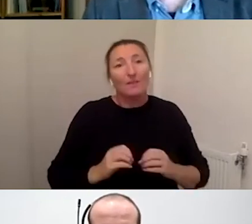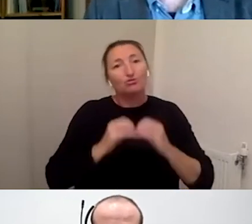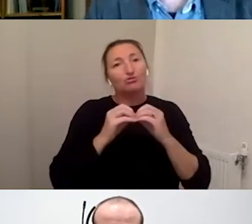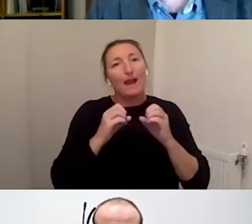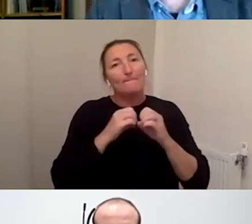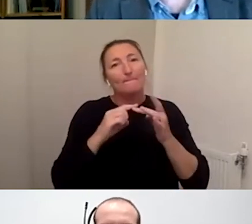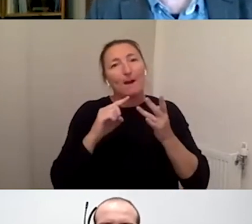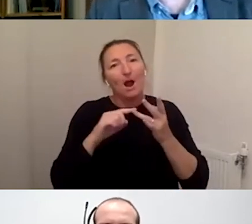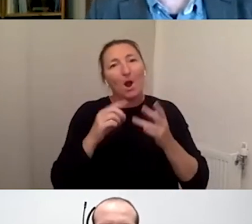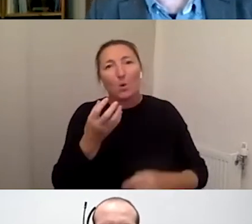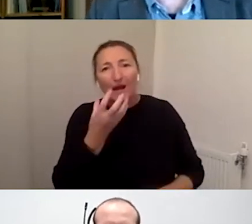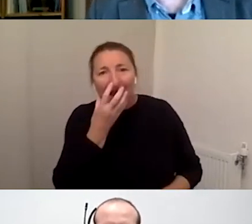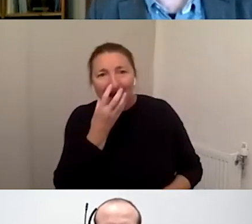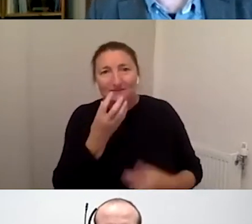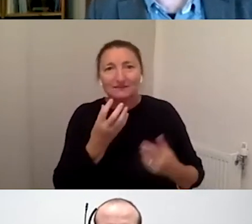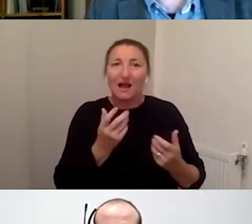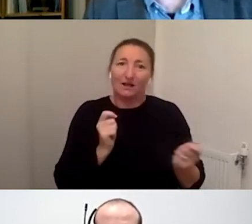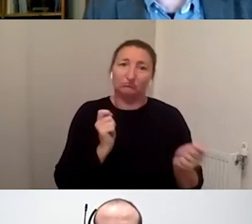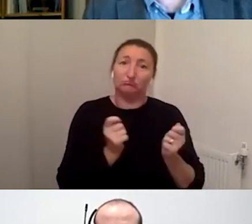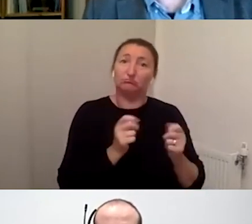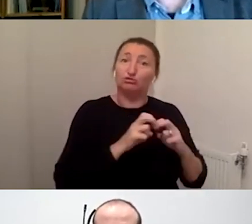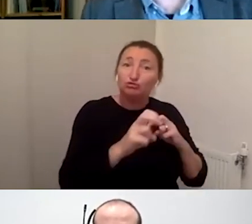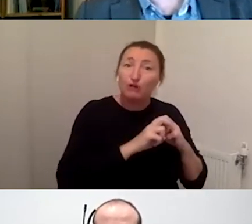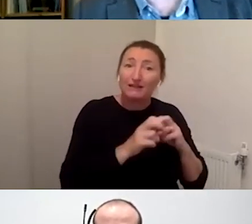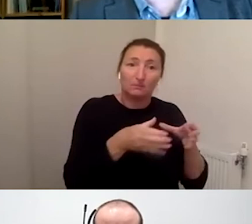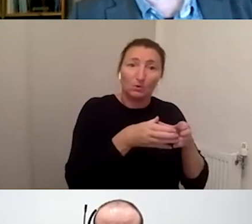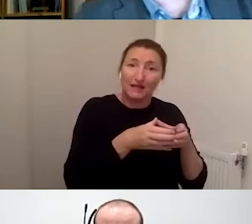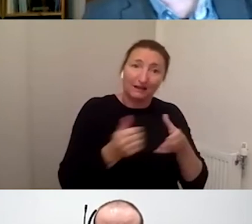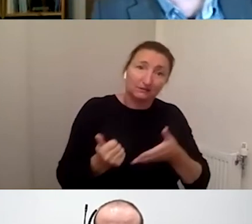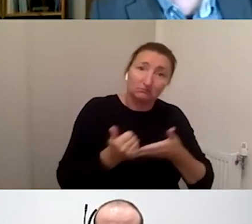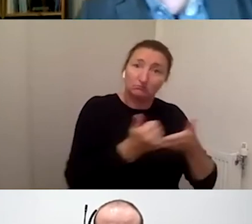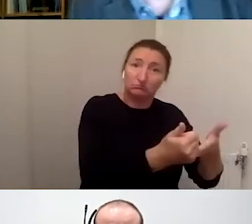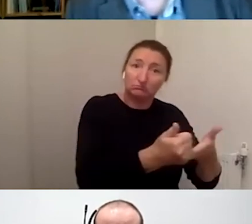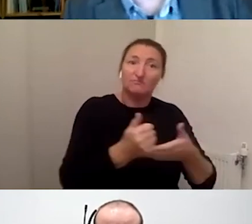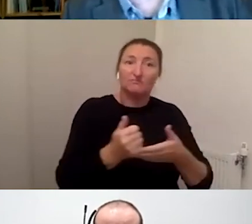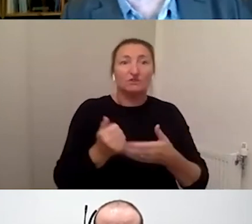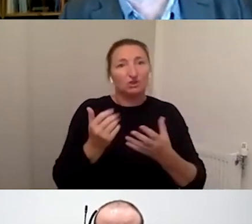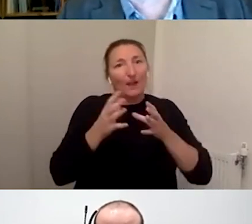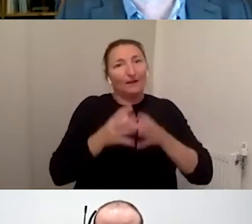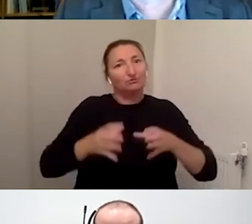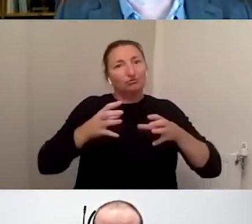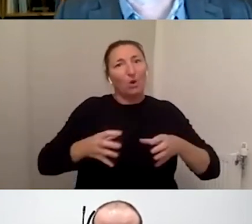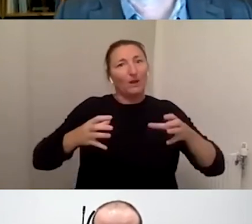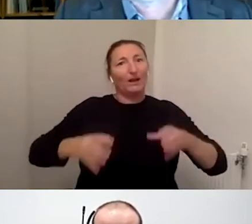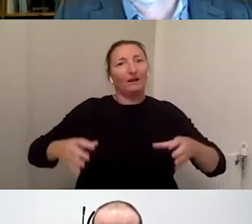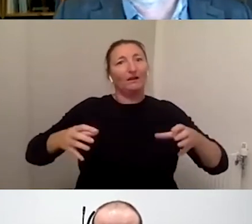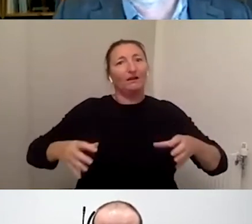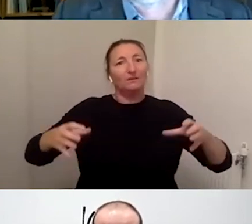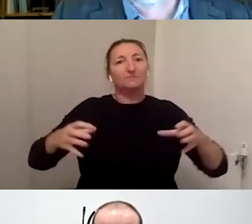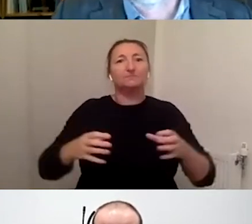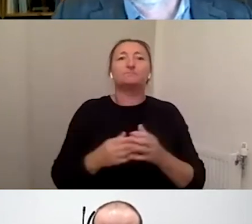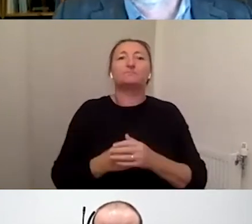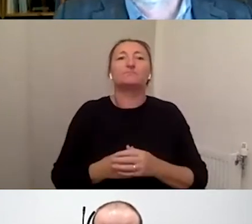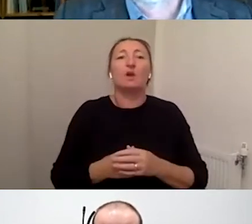our transport sector and our heating sector with. So the co-op is probably going to 149 people. But one of the key things we did,